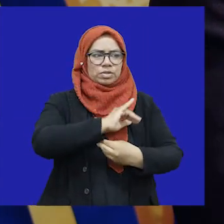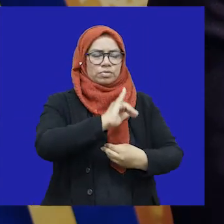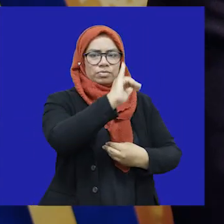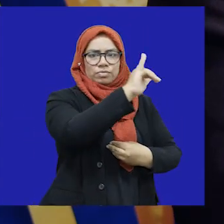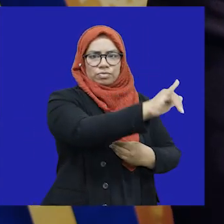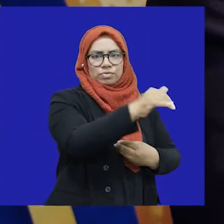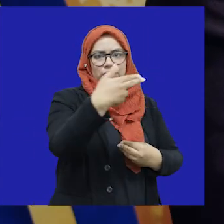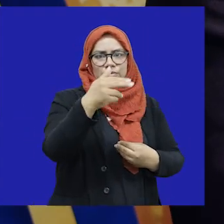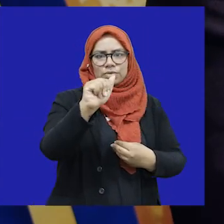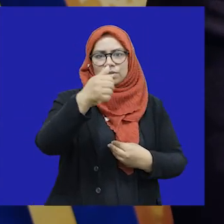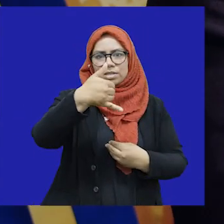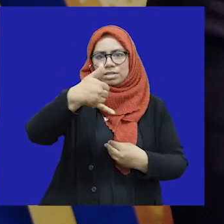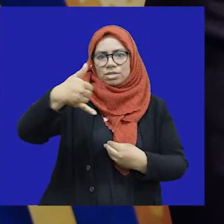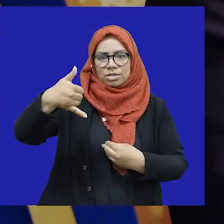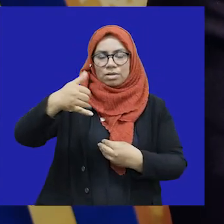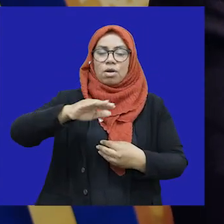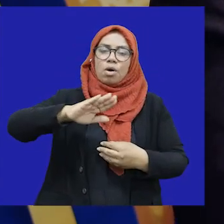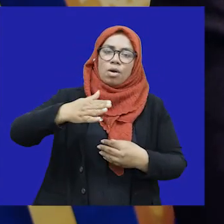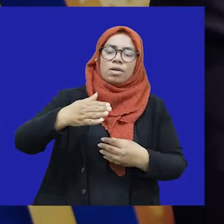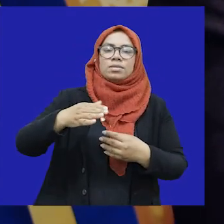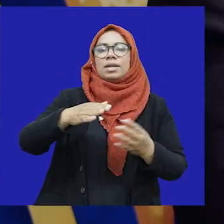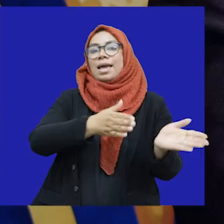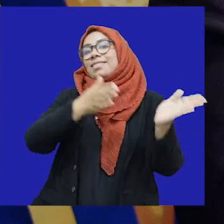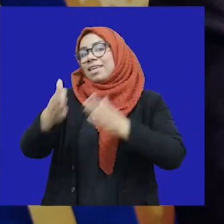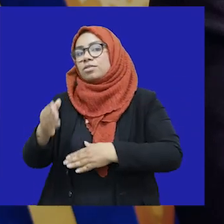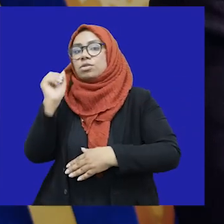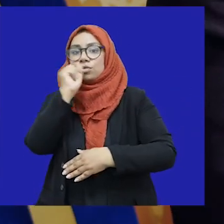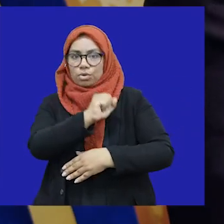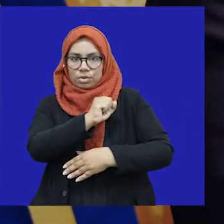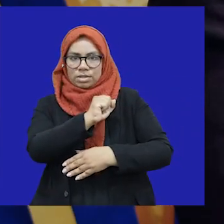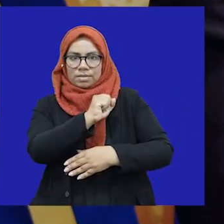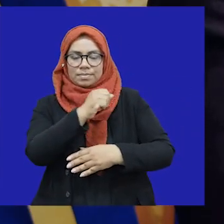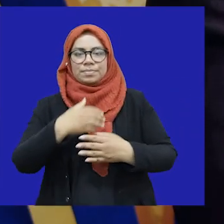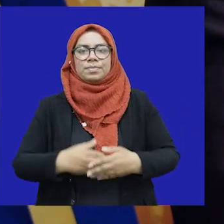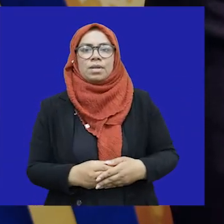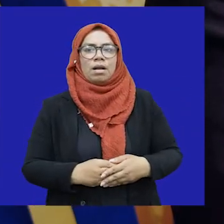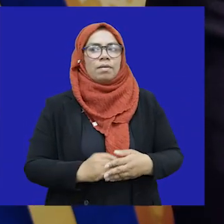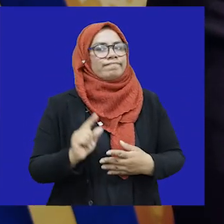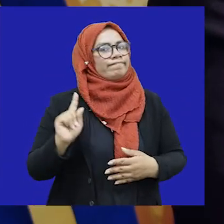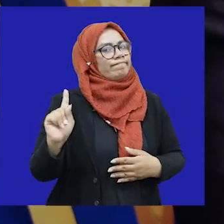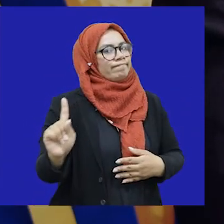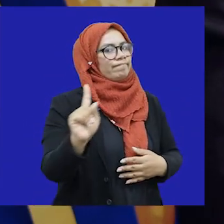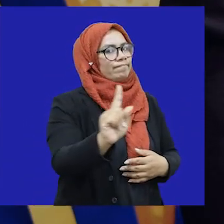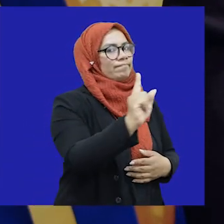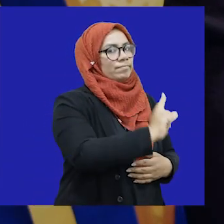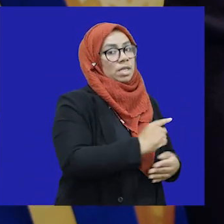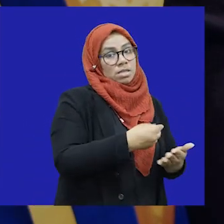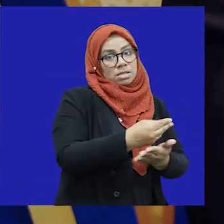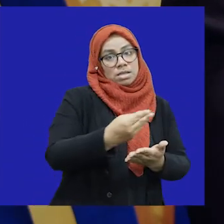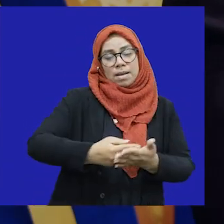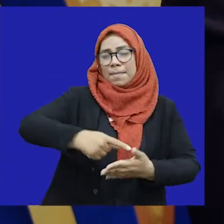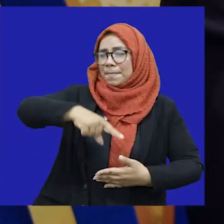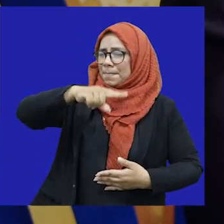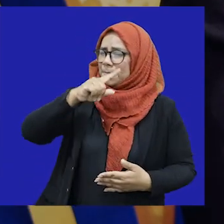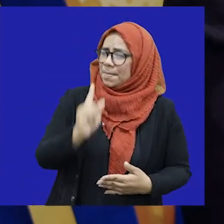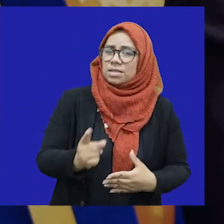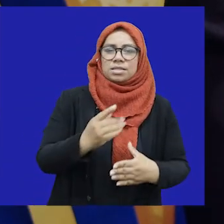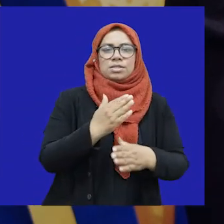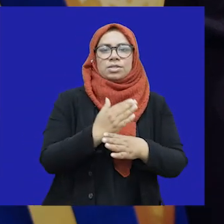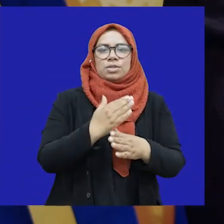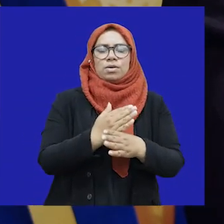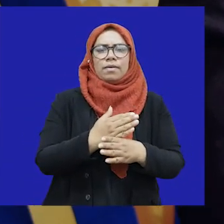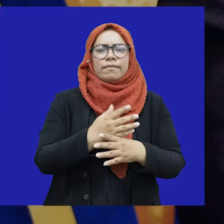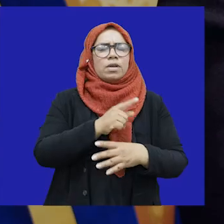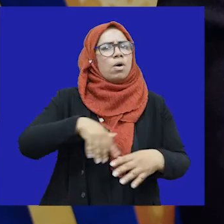need. The fuqara are in greater need, unable to support themselves and their dependents, let's say for half a year,